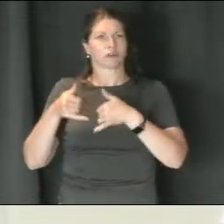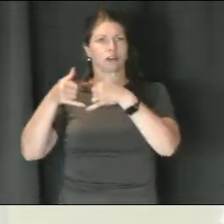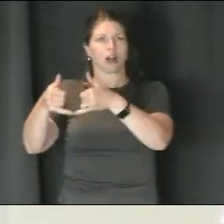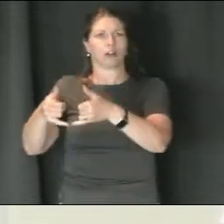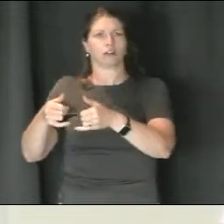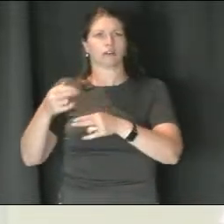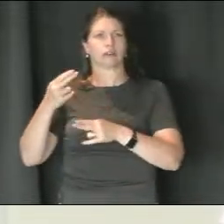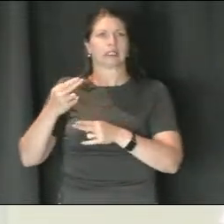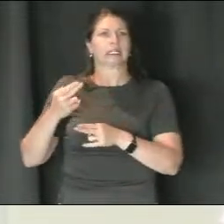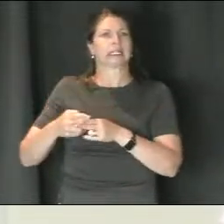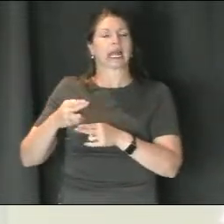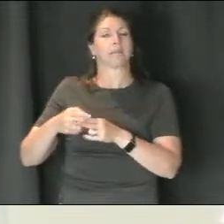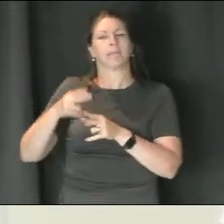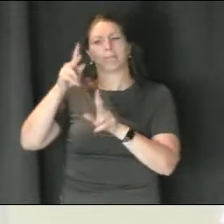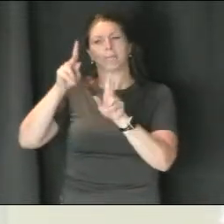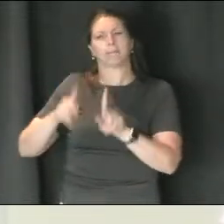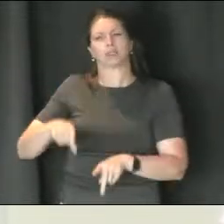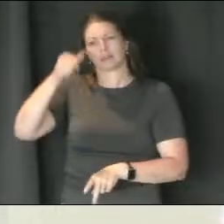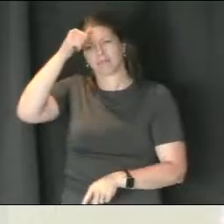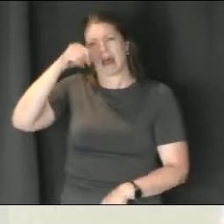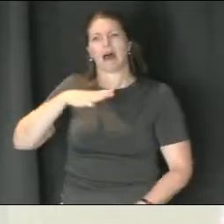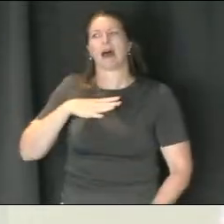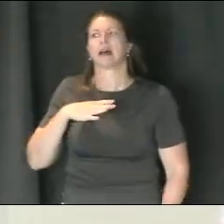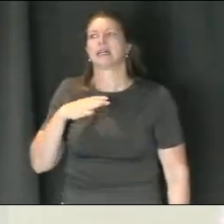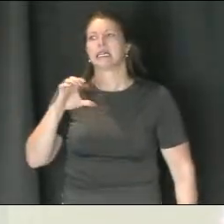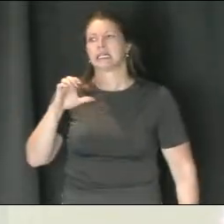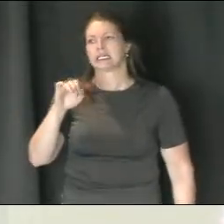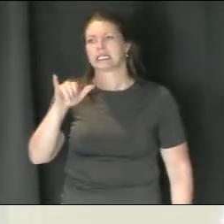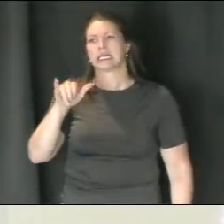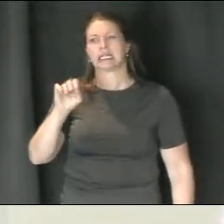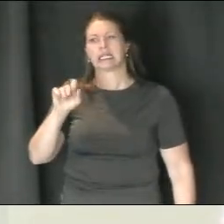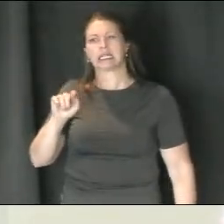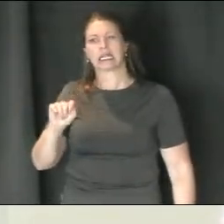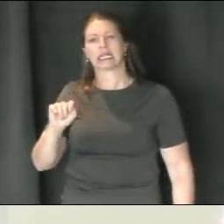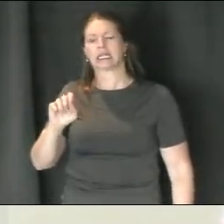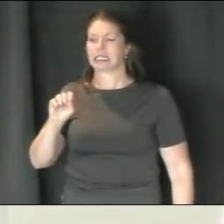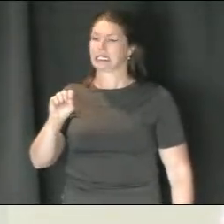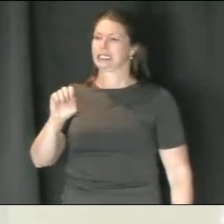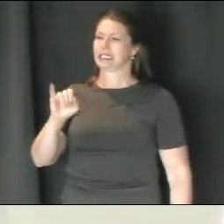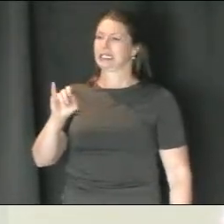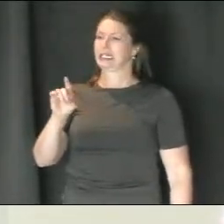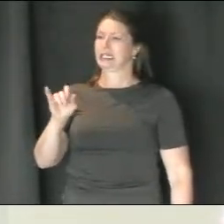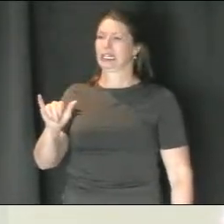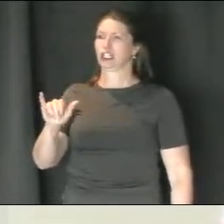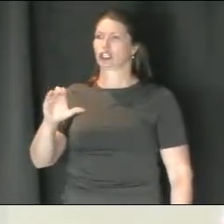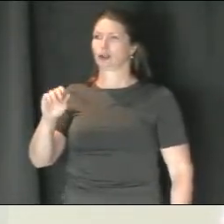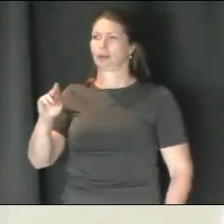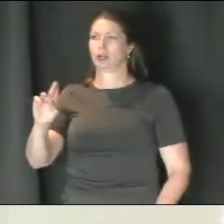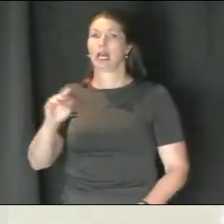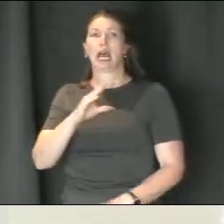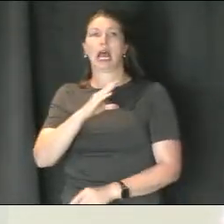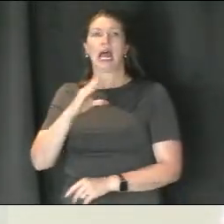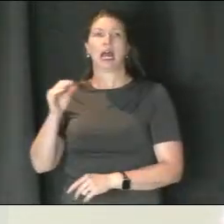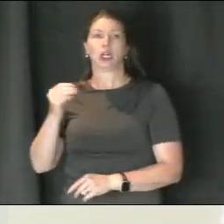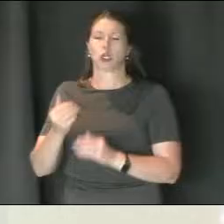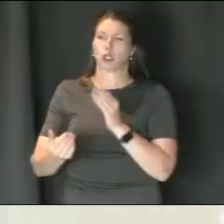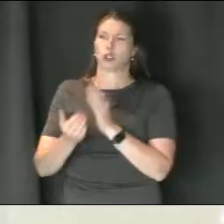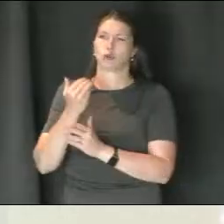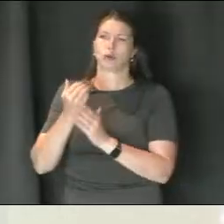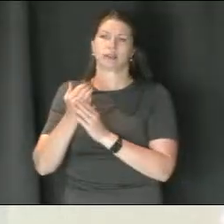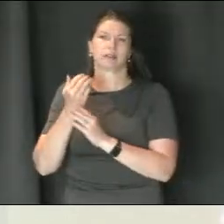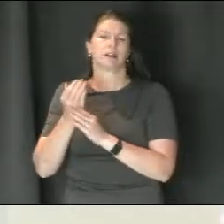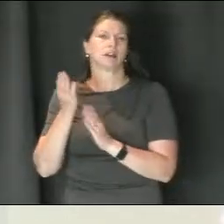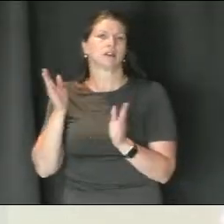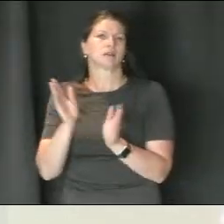it is the home of one of Newfoundland and Labrador's newest craft breweries, Bumblebee Bite Inn and